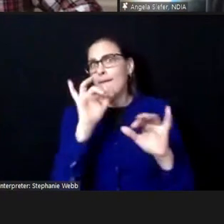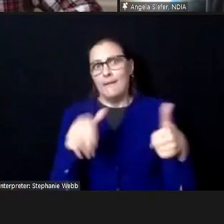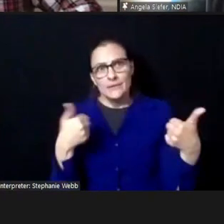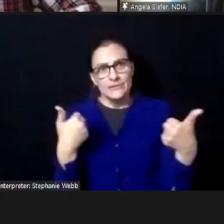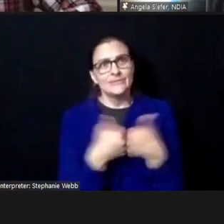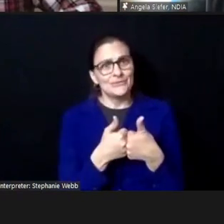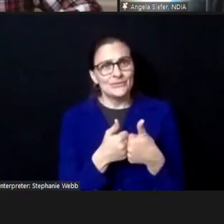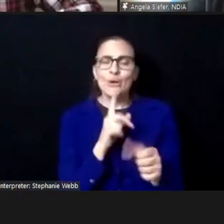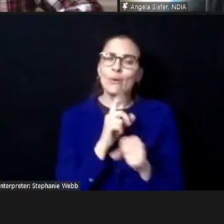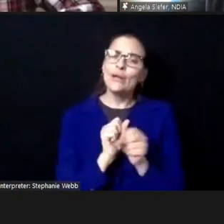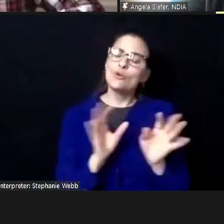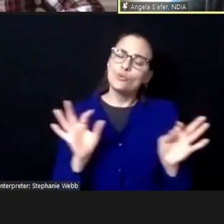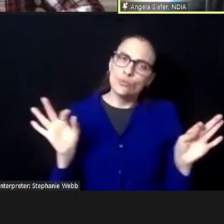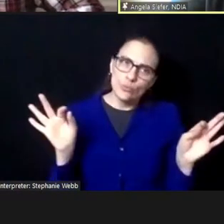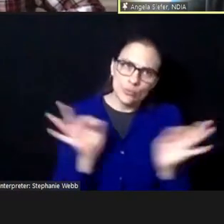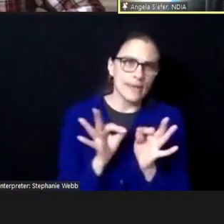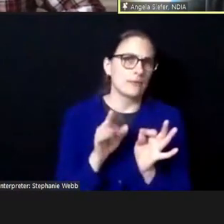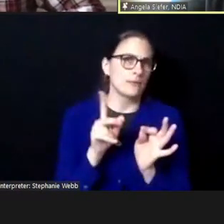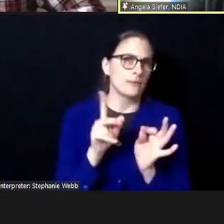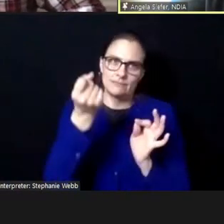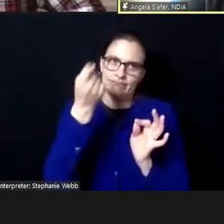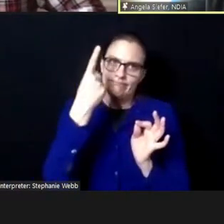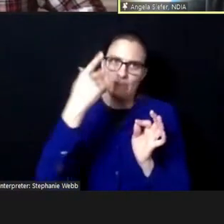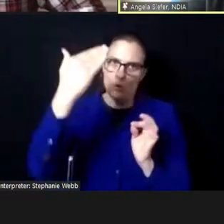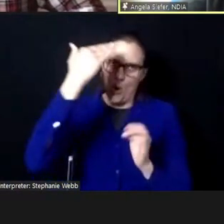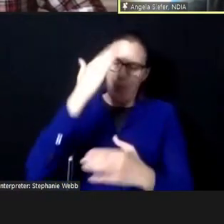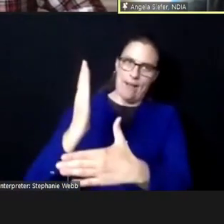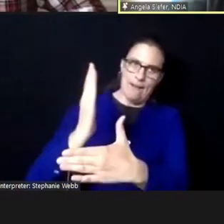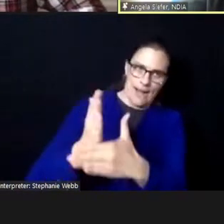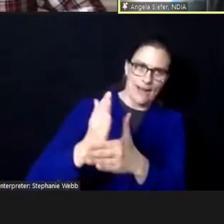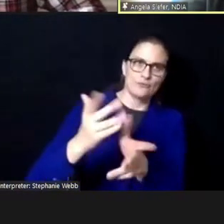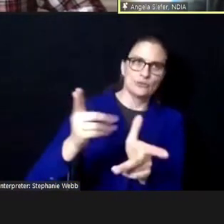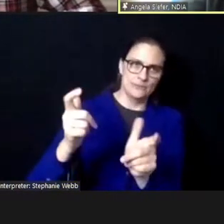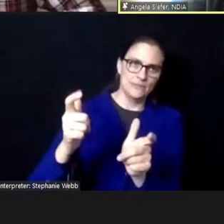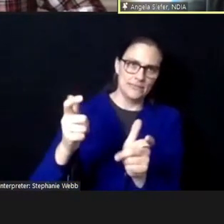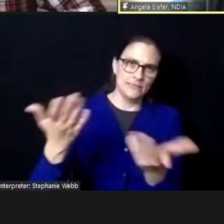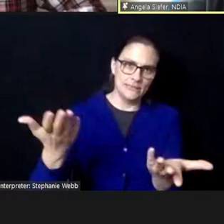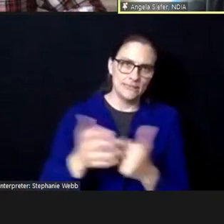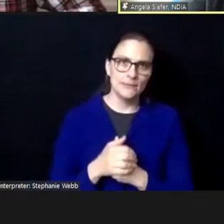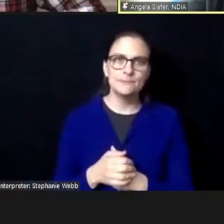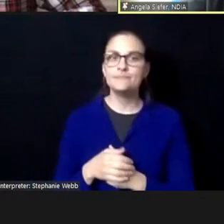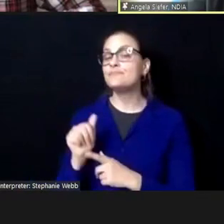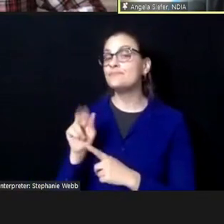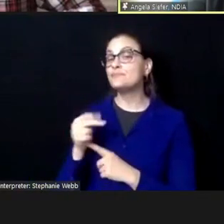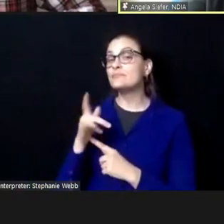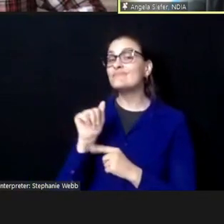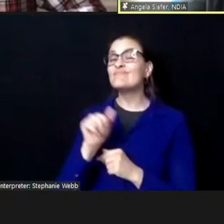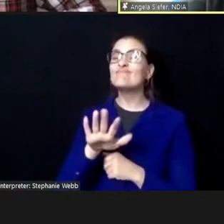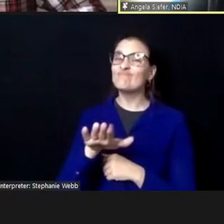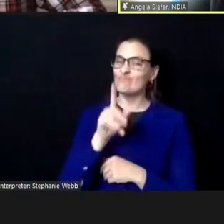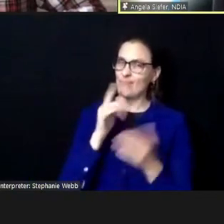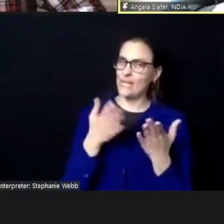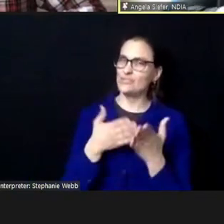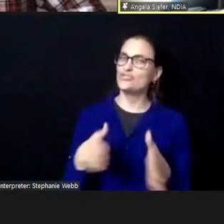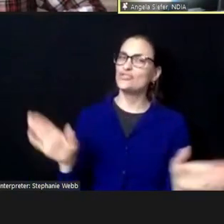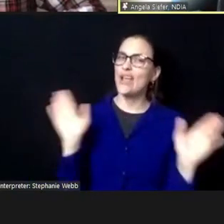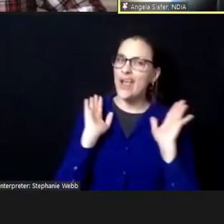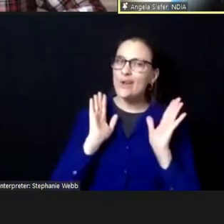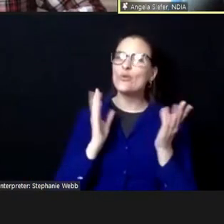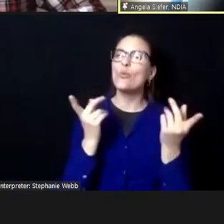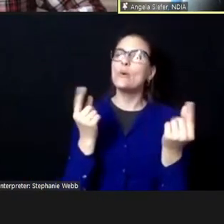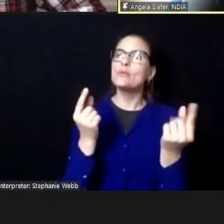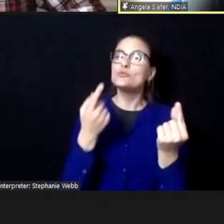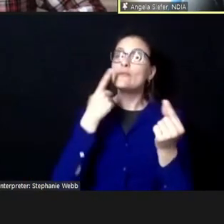average. The advertised speeds issue in general is very challenging. So addressing it on